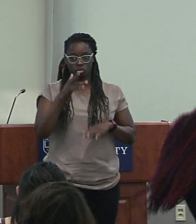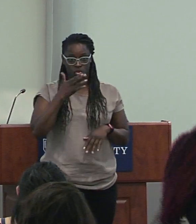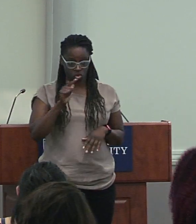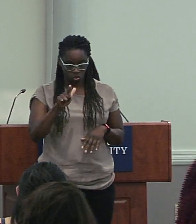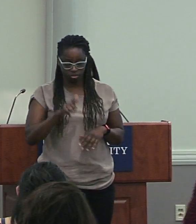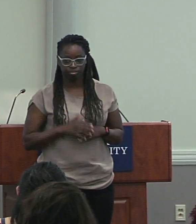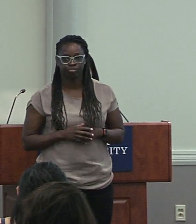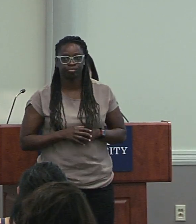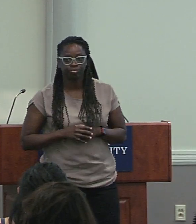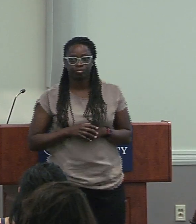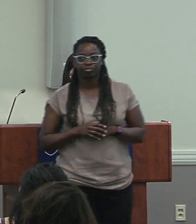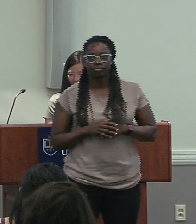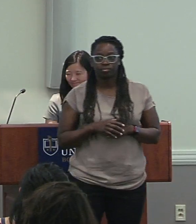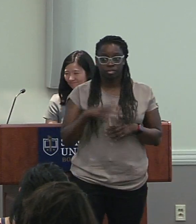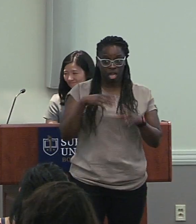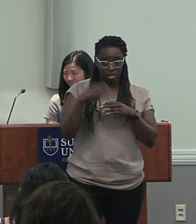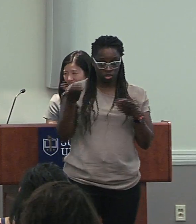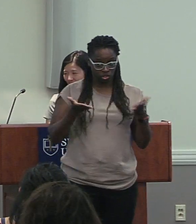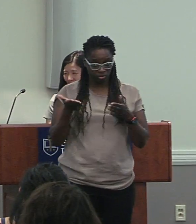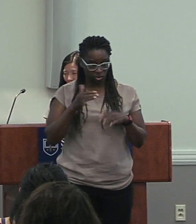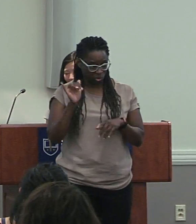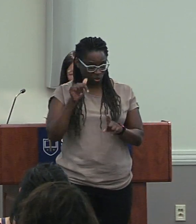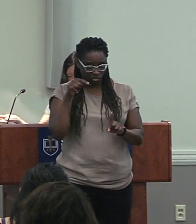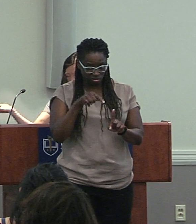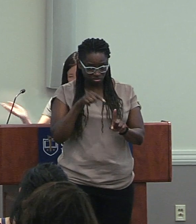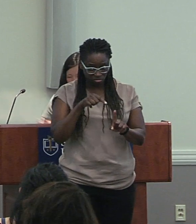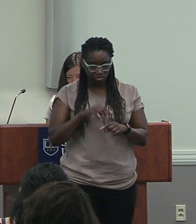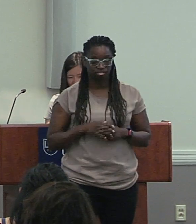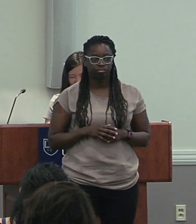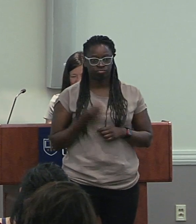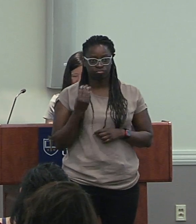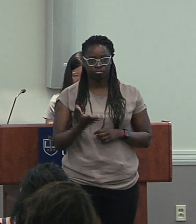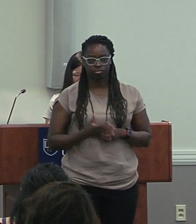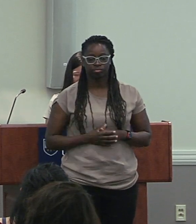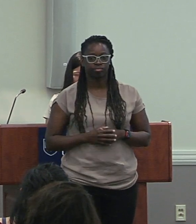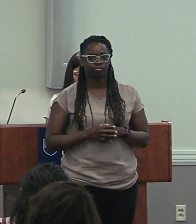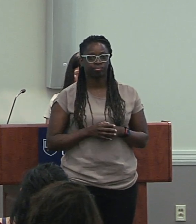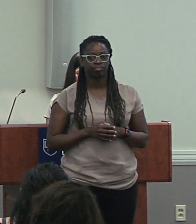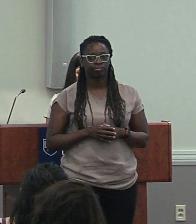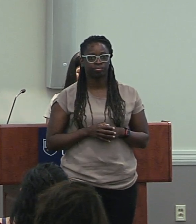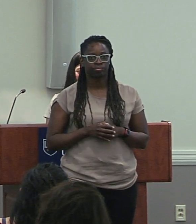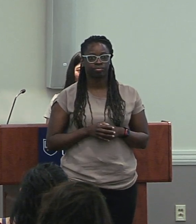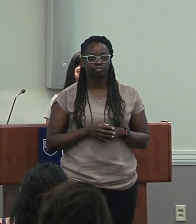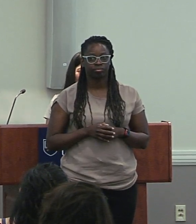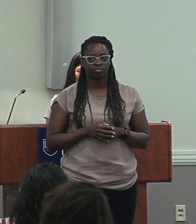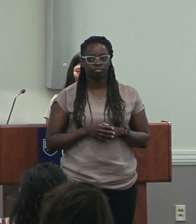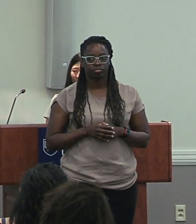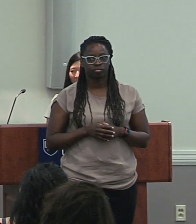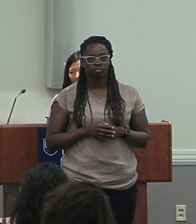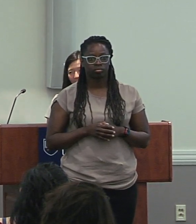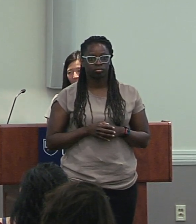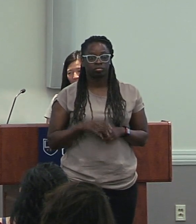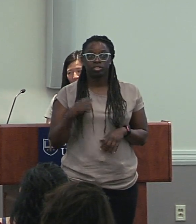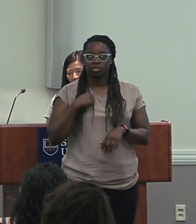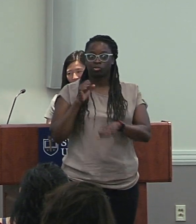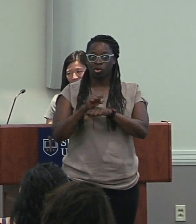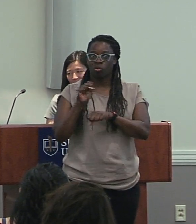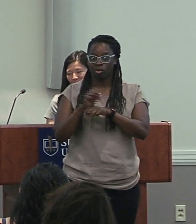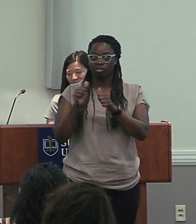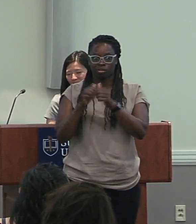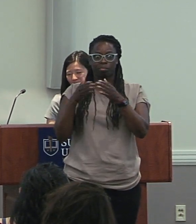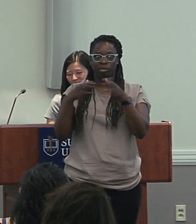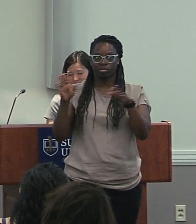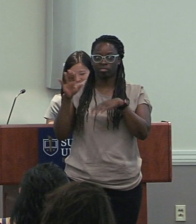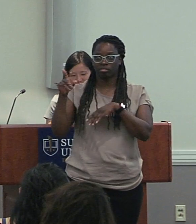I know, exactly. Mayor, did you want to comment on that? No. So we're working closely with the Public Facilities Department